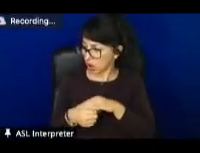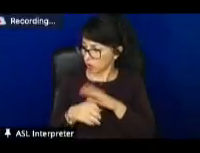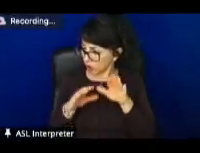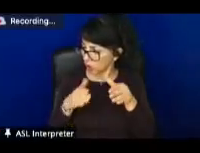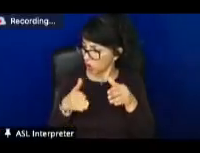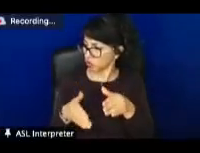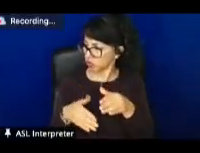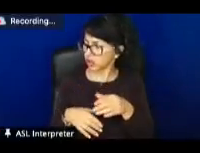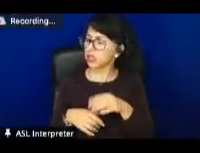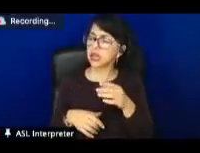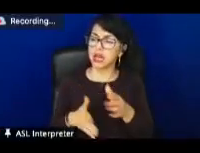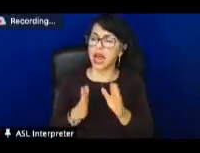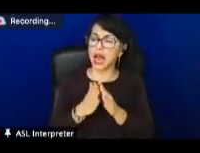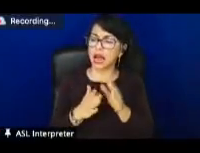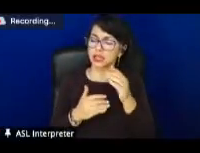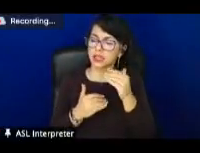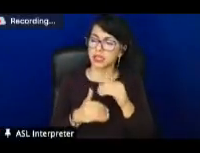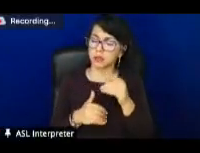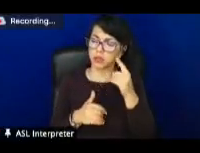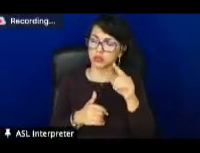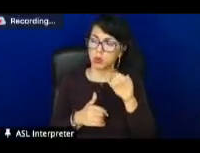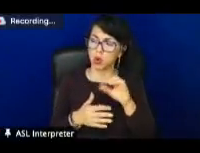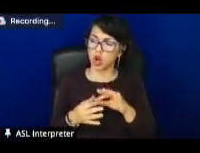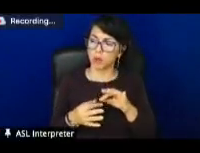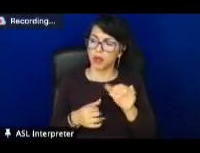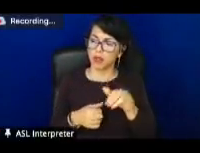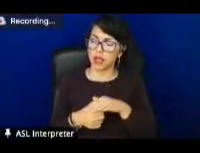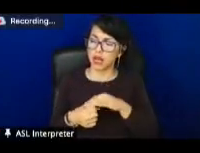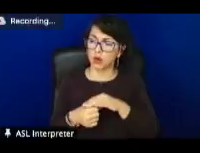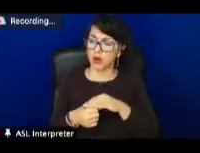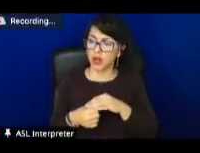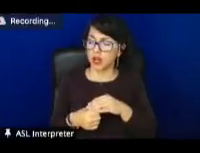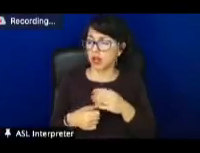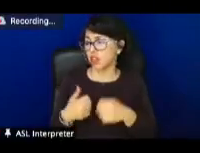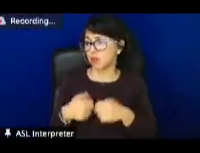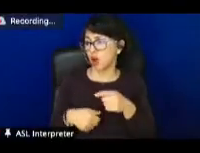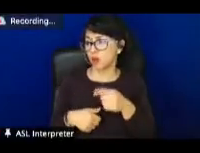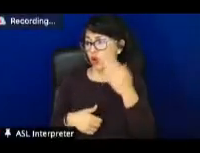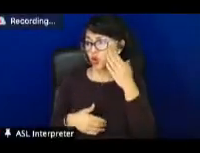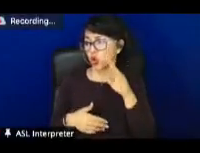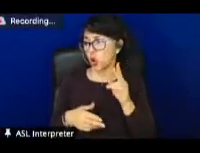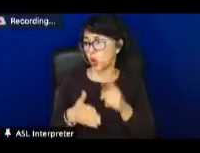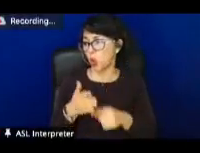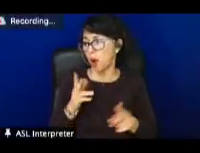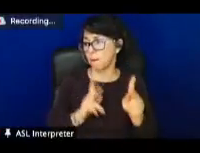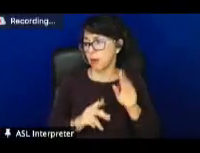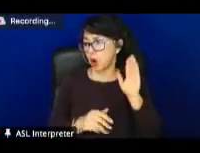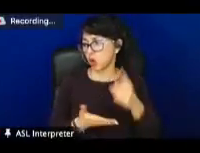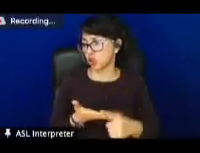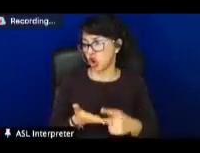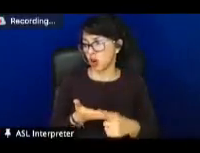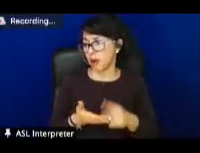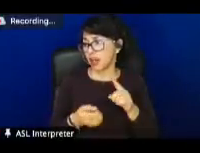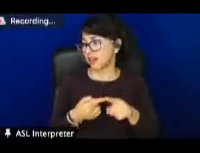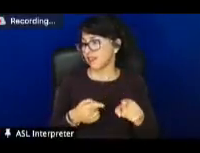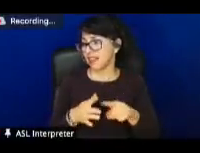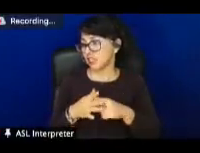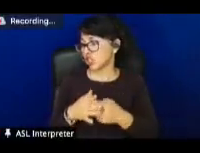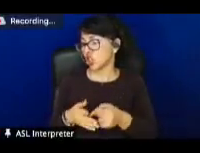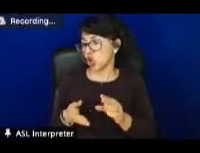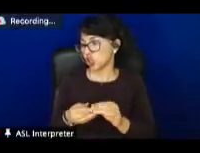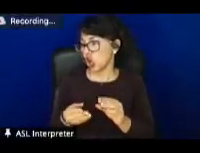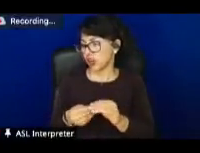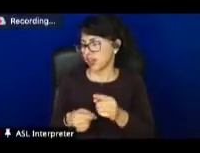on those. The problem is you don't really know what people are going to talk about until they start talking, and you don't want to shut off people who might have